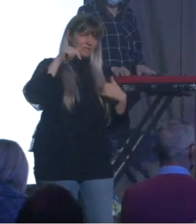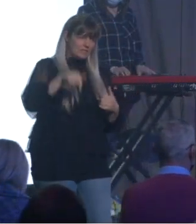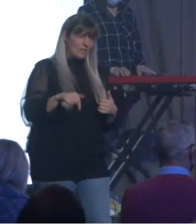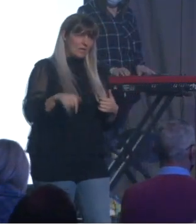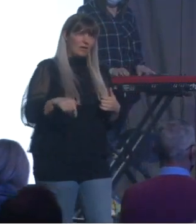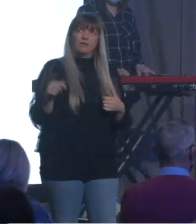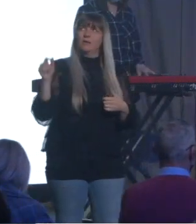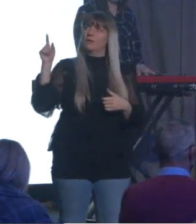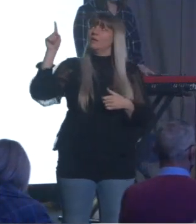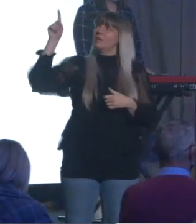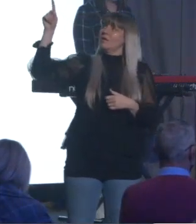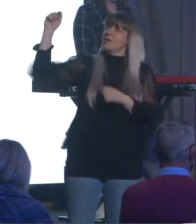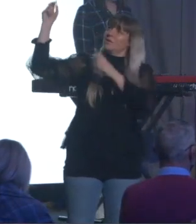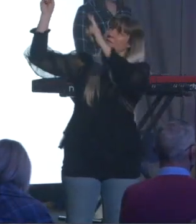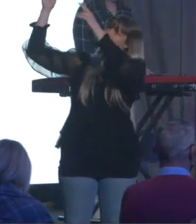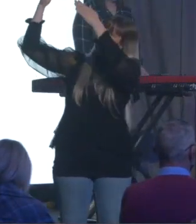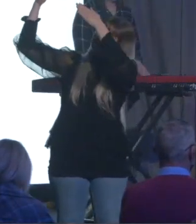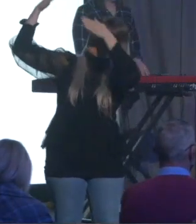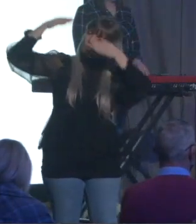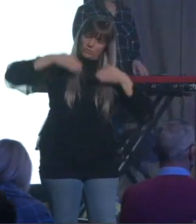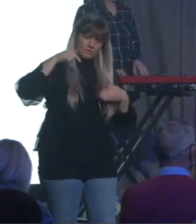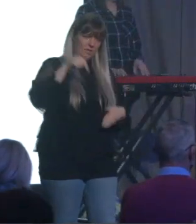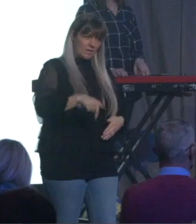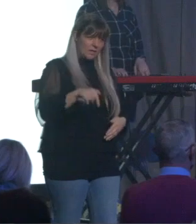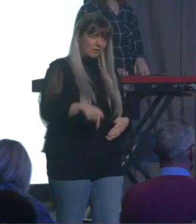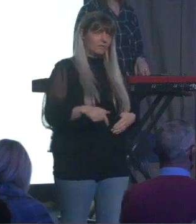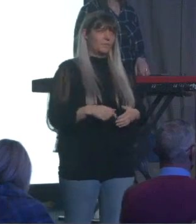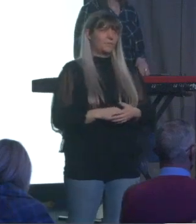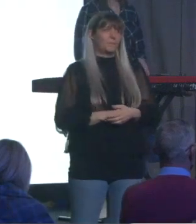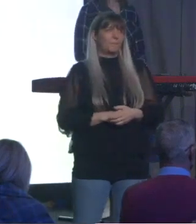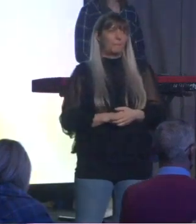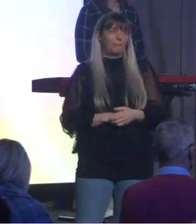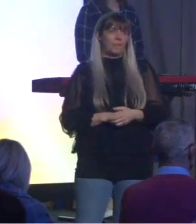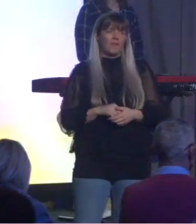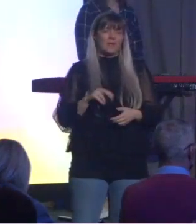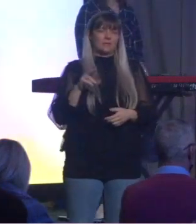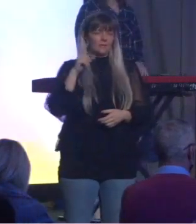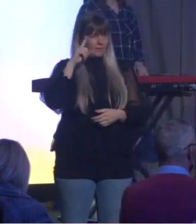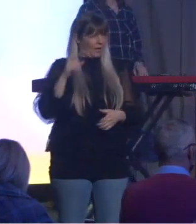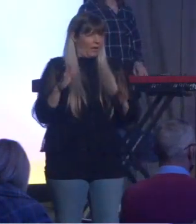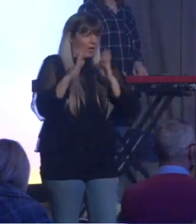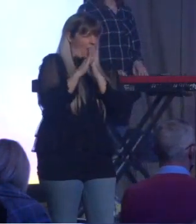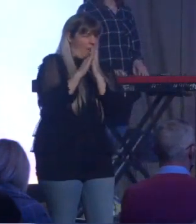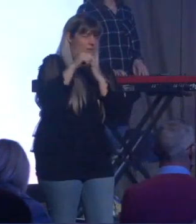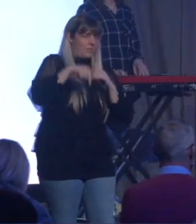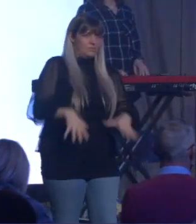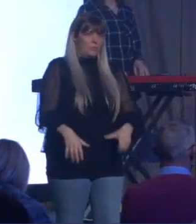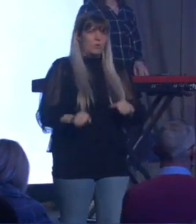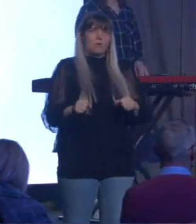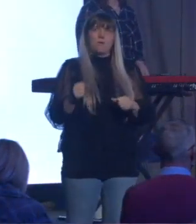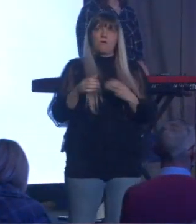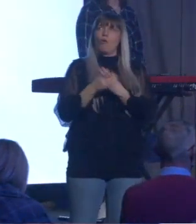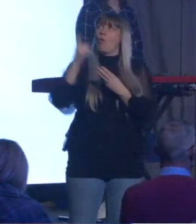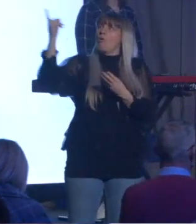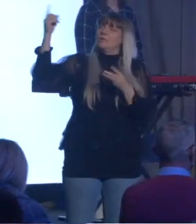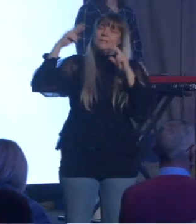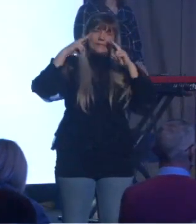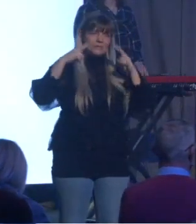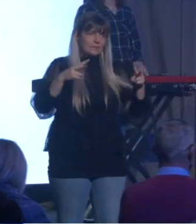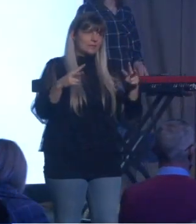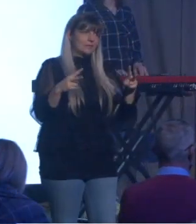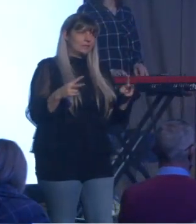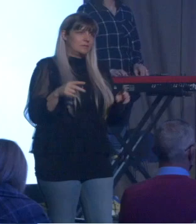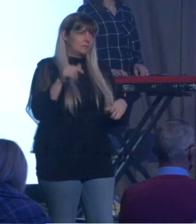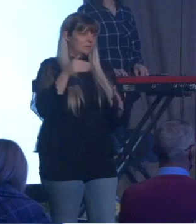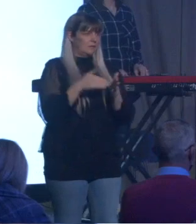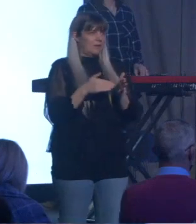here perpetually. And so there's no hiding place this morning. We have a God who sees amongst us today. And that's